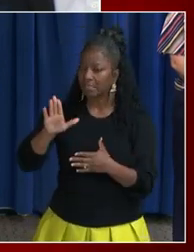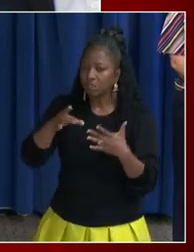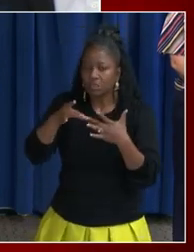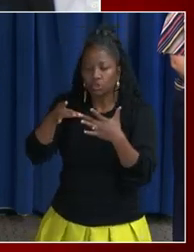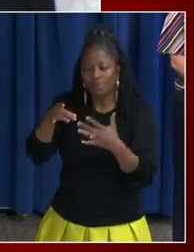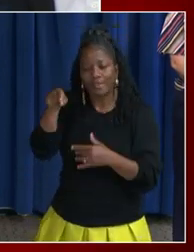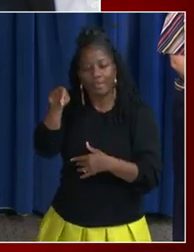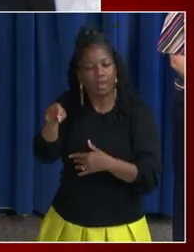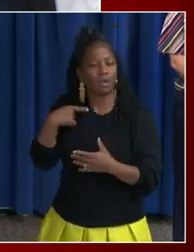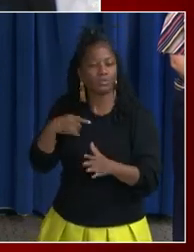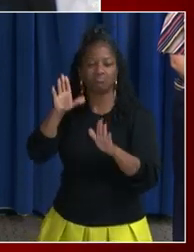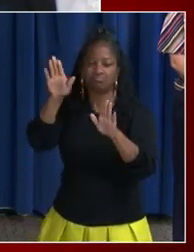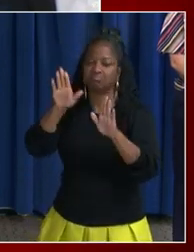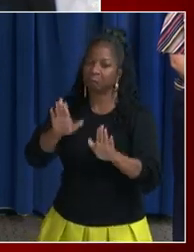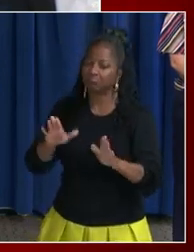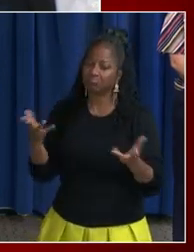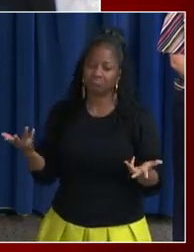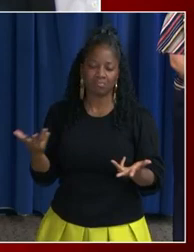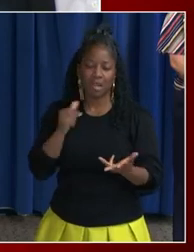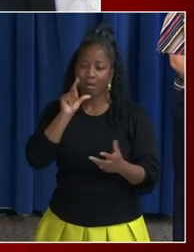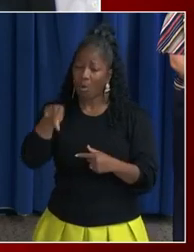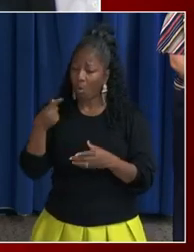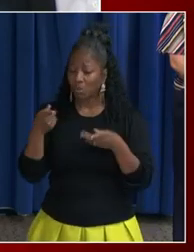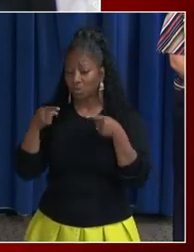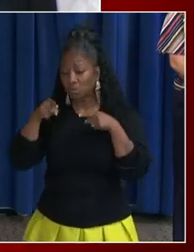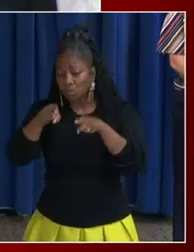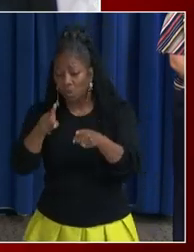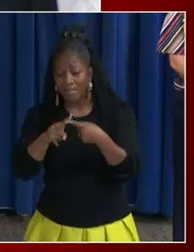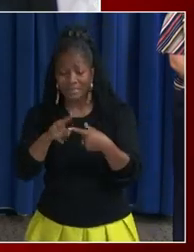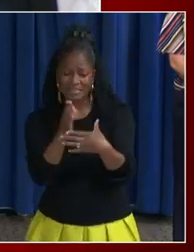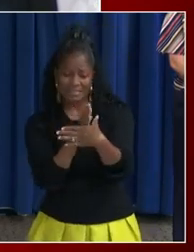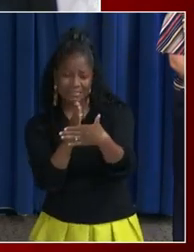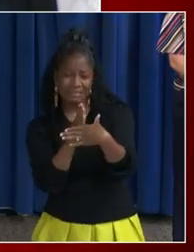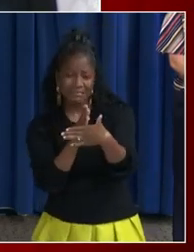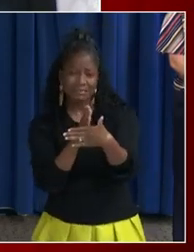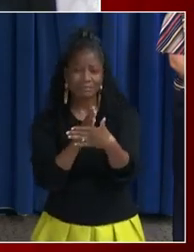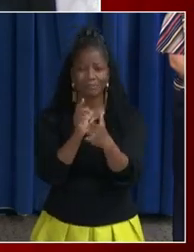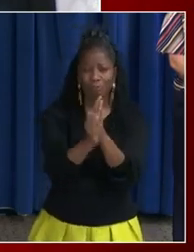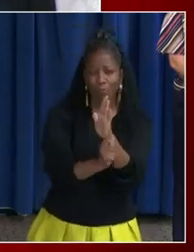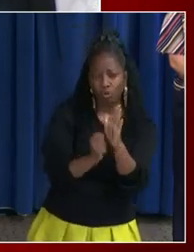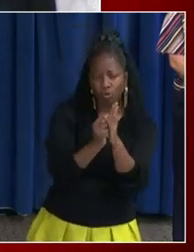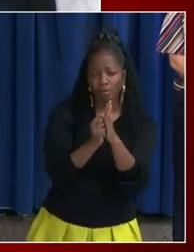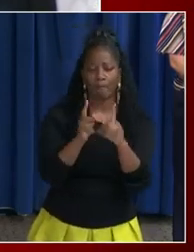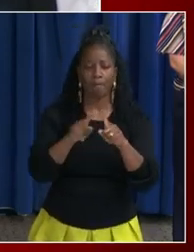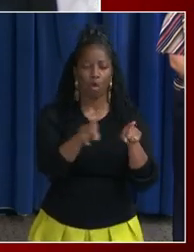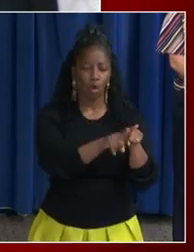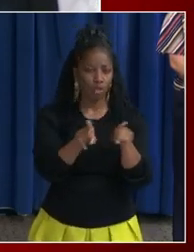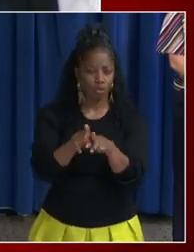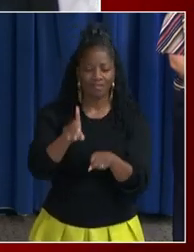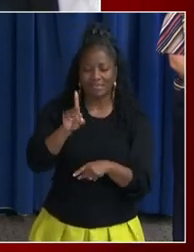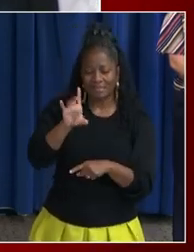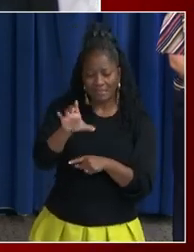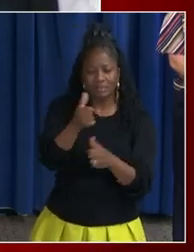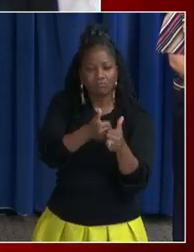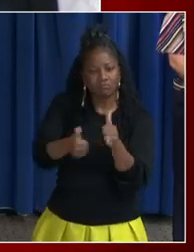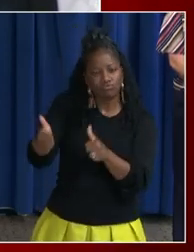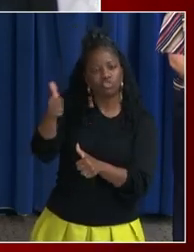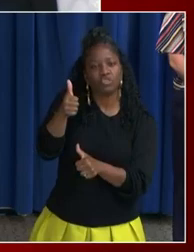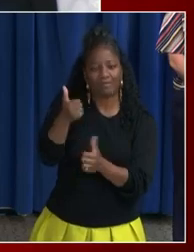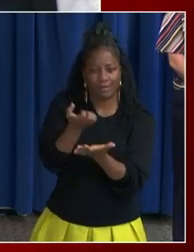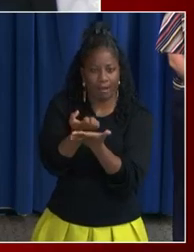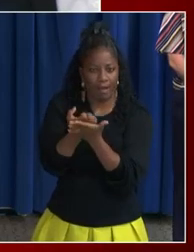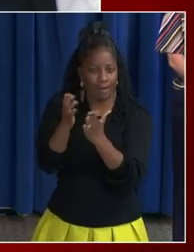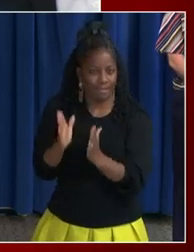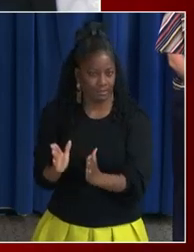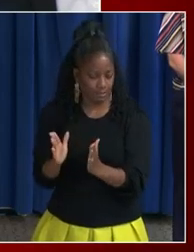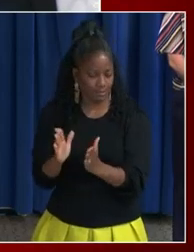been impeccable, not only during this interim period, but as the district's chief